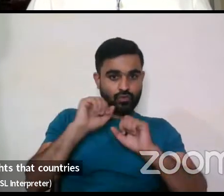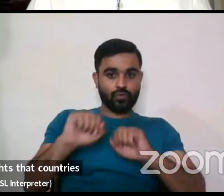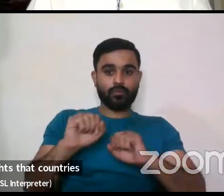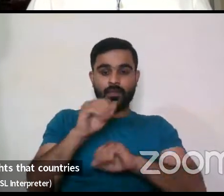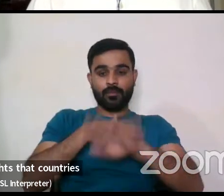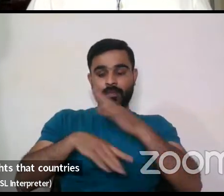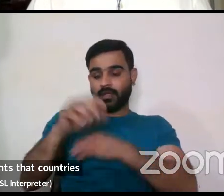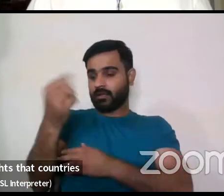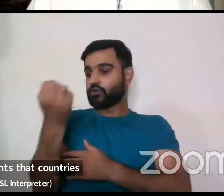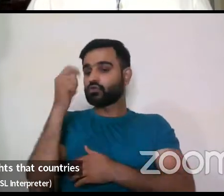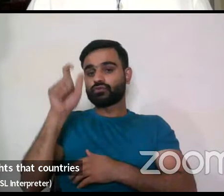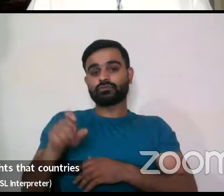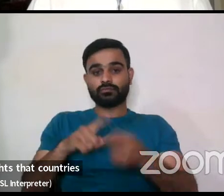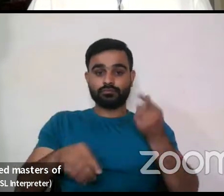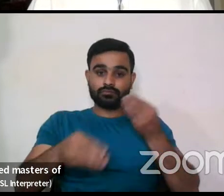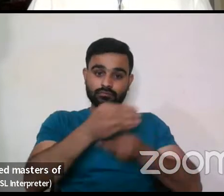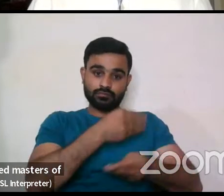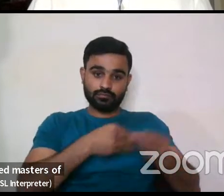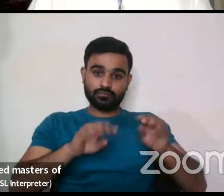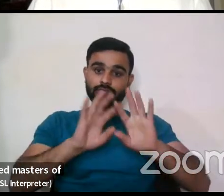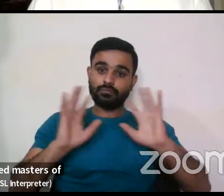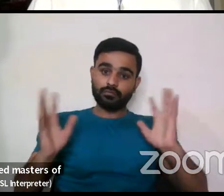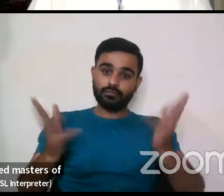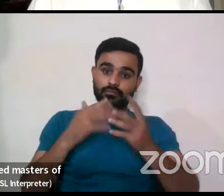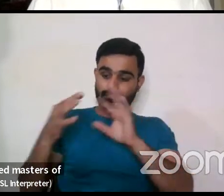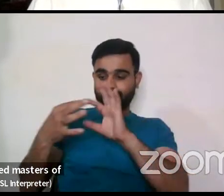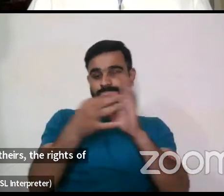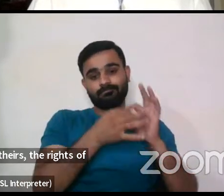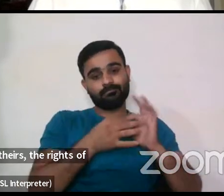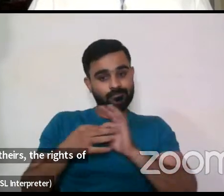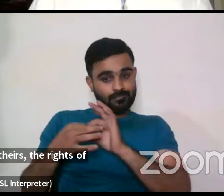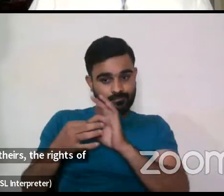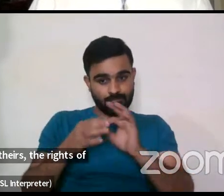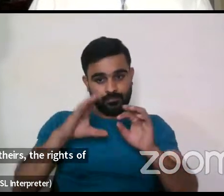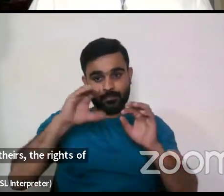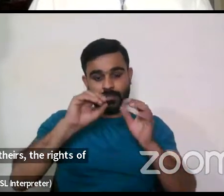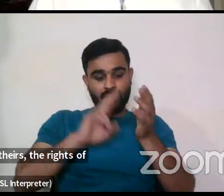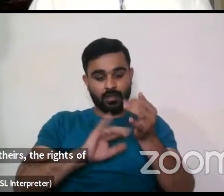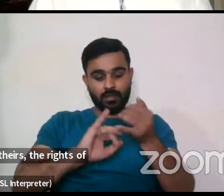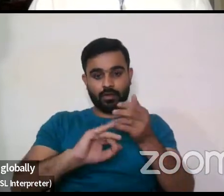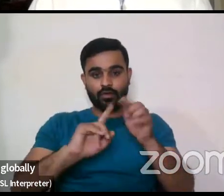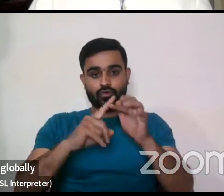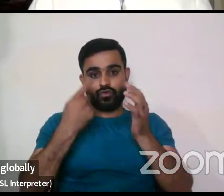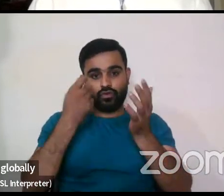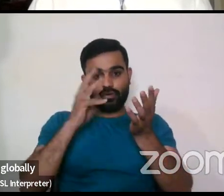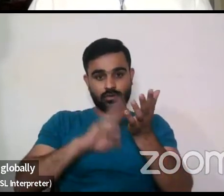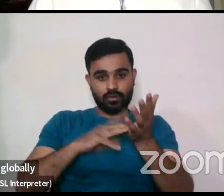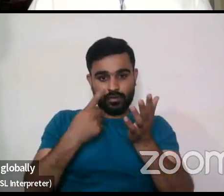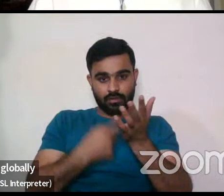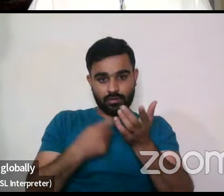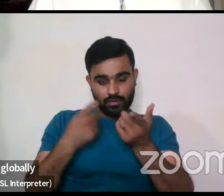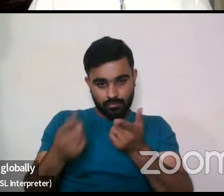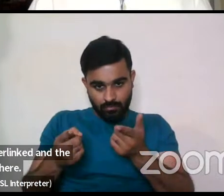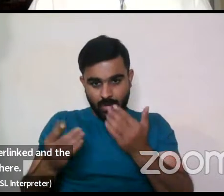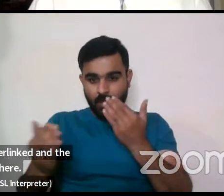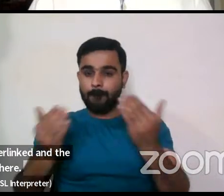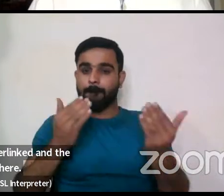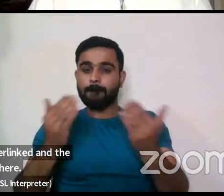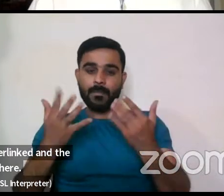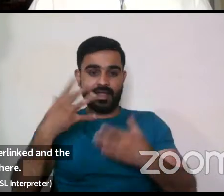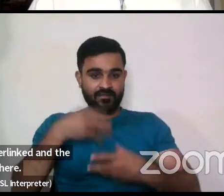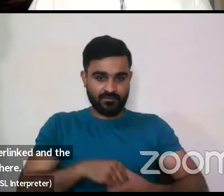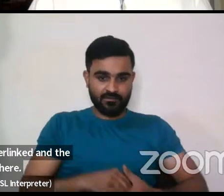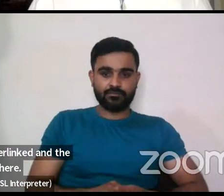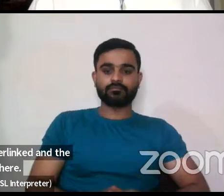citizens, but the economic rights were globally interlinked. And the consumers could be anywhere. So I think there was a inherent balance in that.